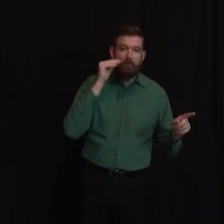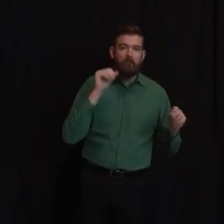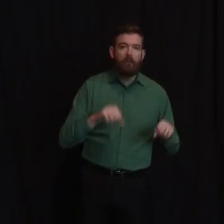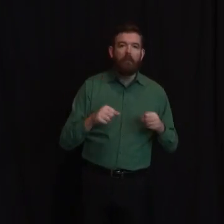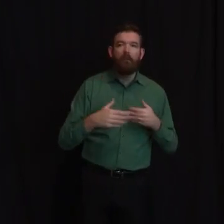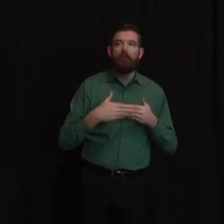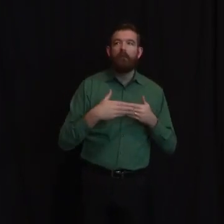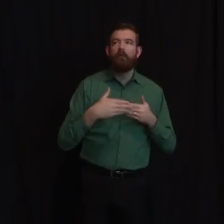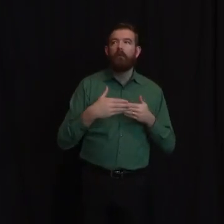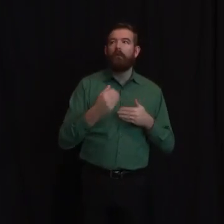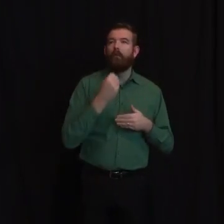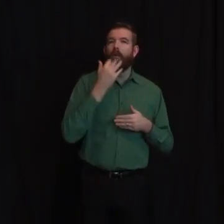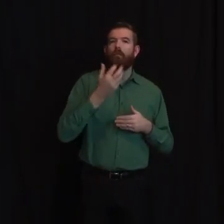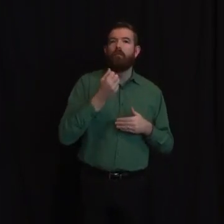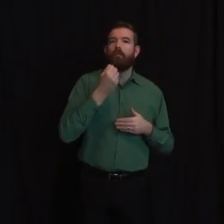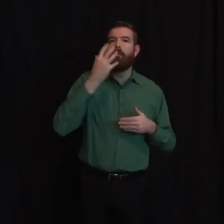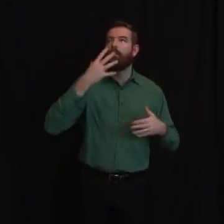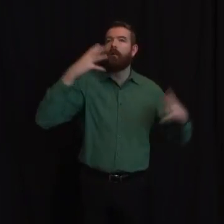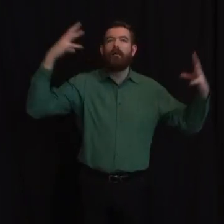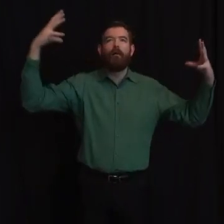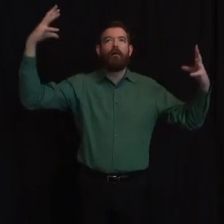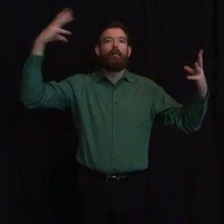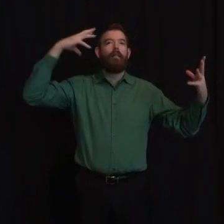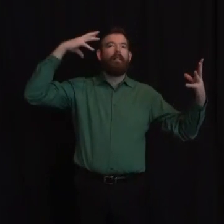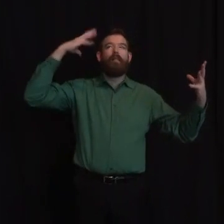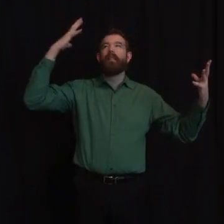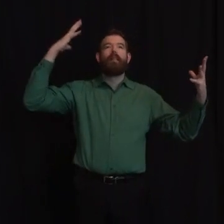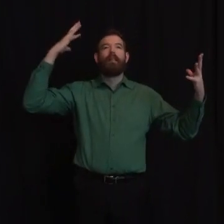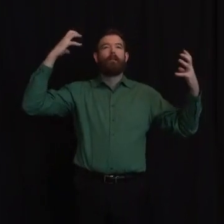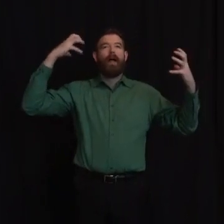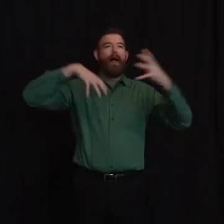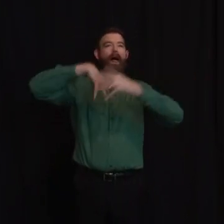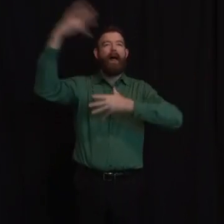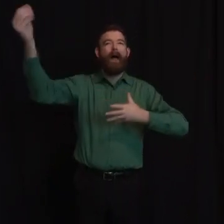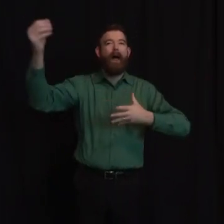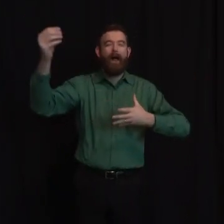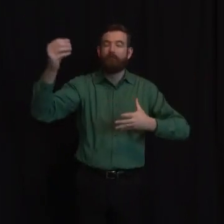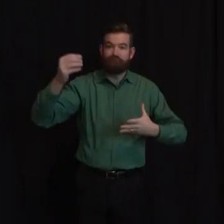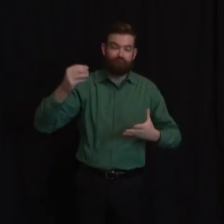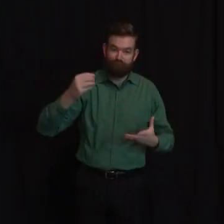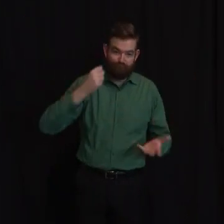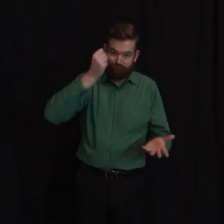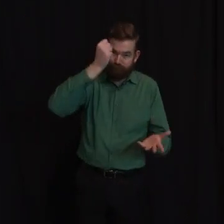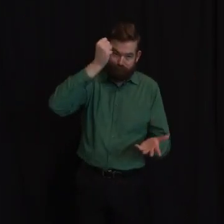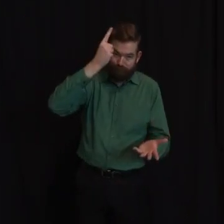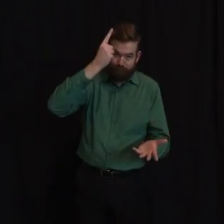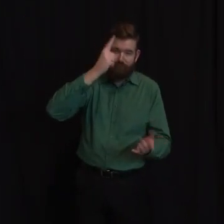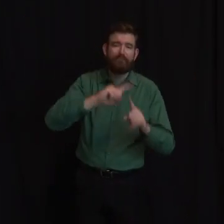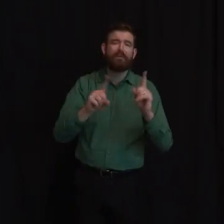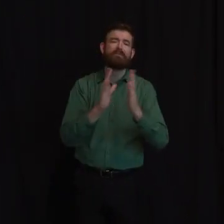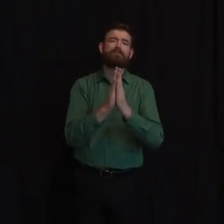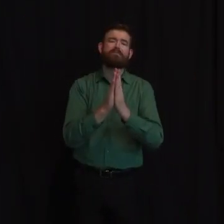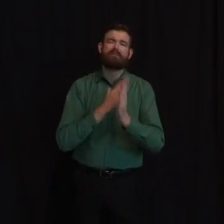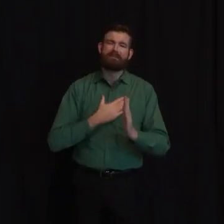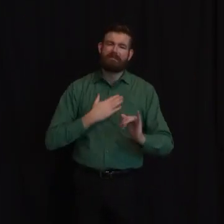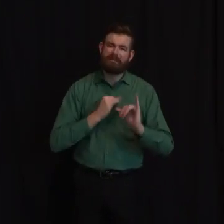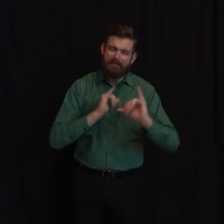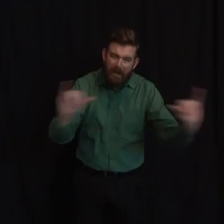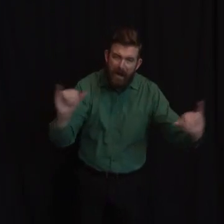to, you're champing at the bit. You want to get out. Who could blame you? We get it. Please just stay home. Stay away from each